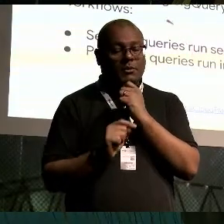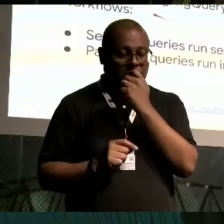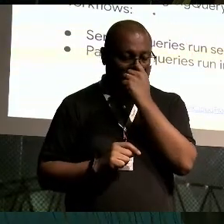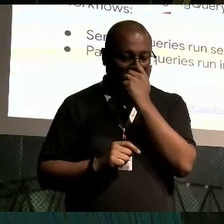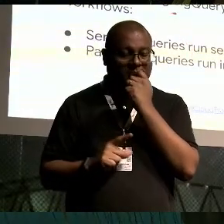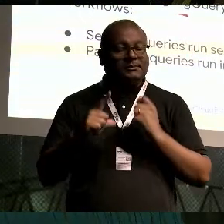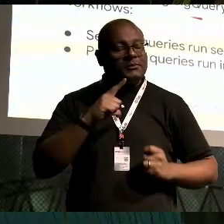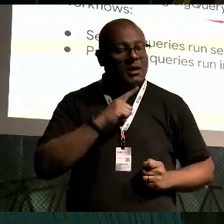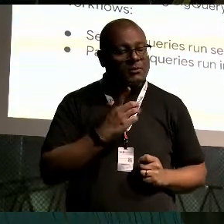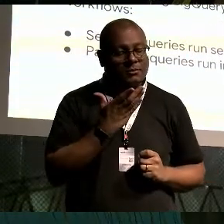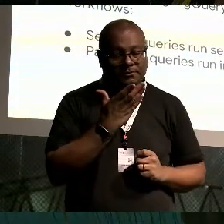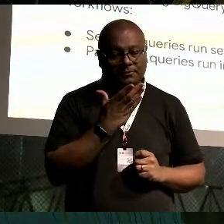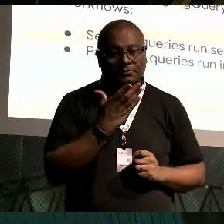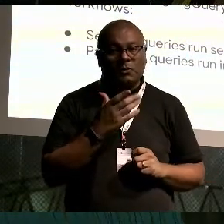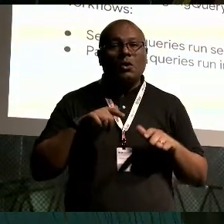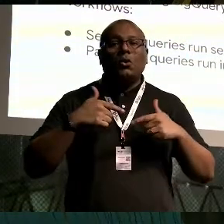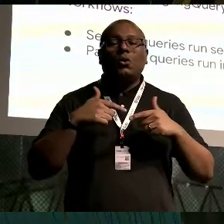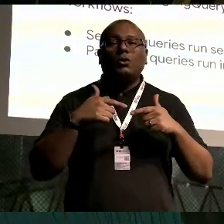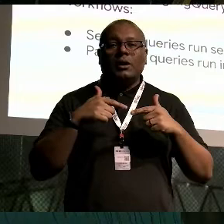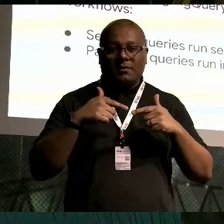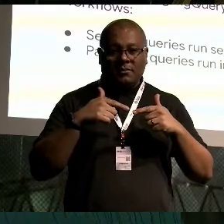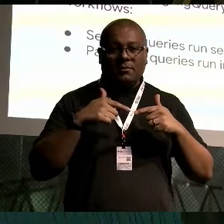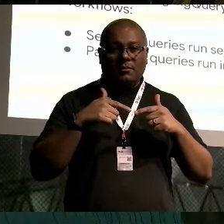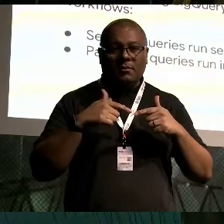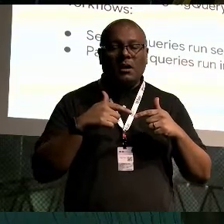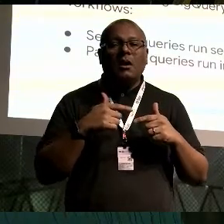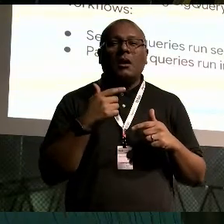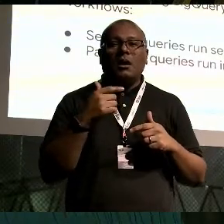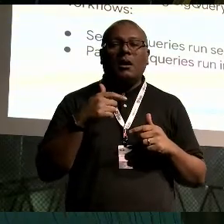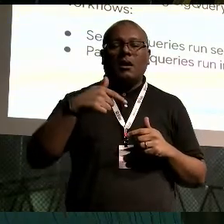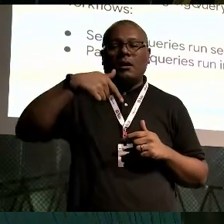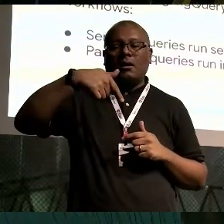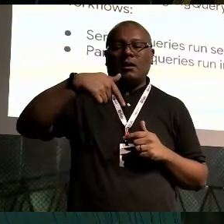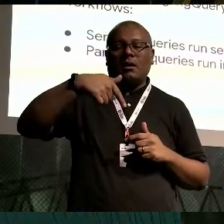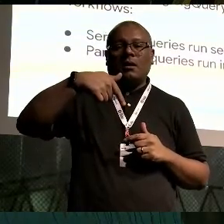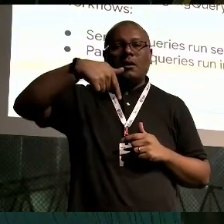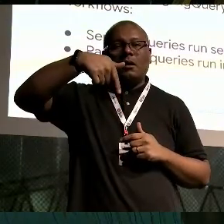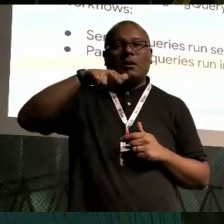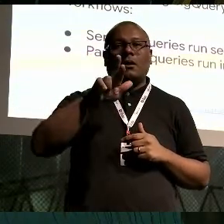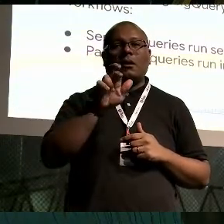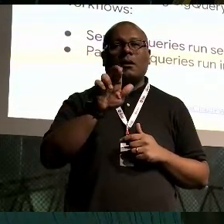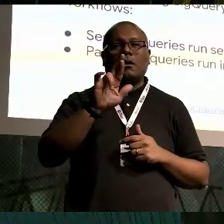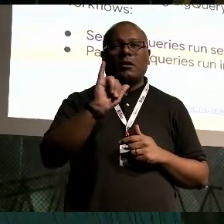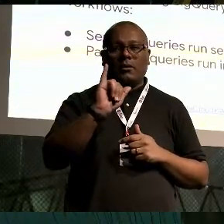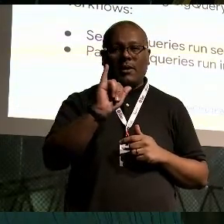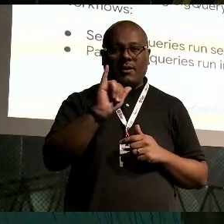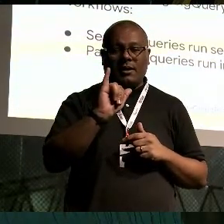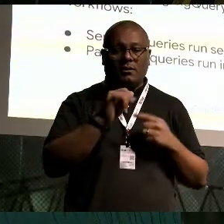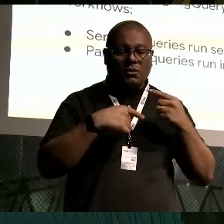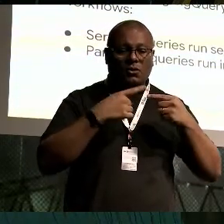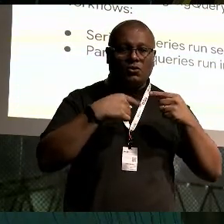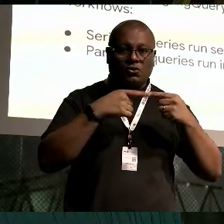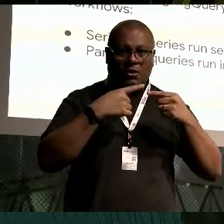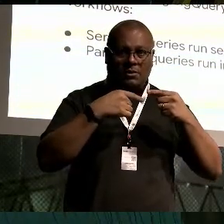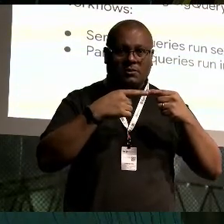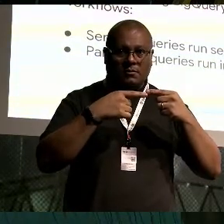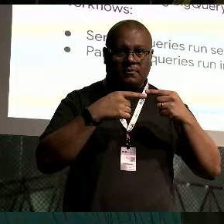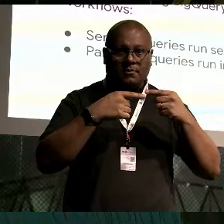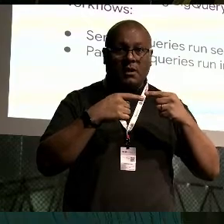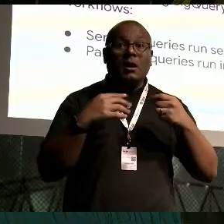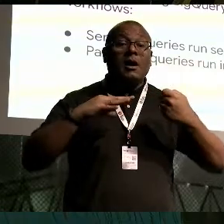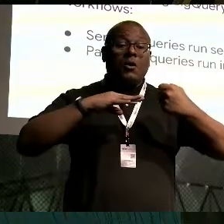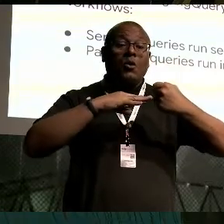We have this job, BigQuery jobs. It's basically a job that runs some queries against a